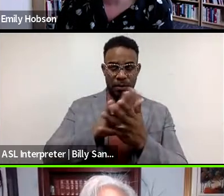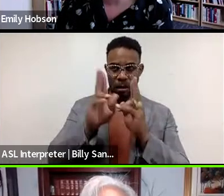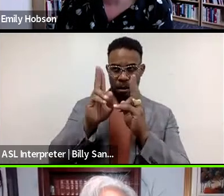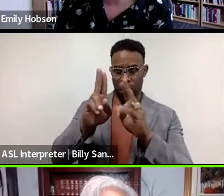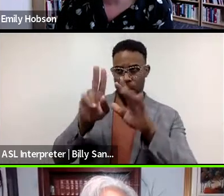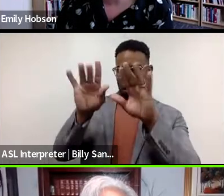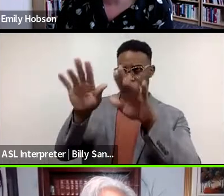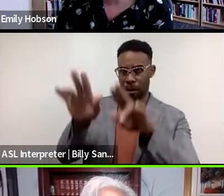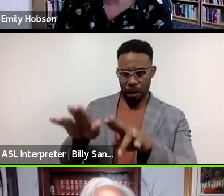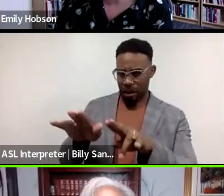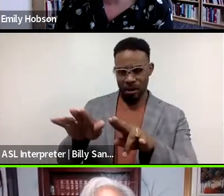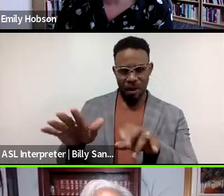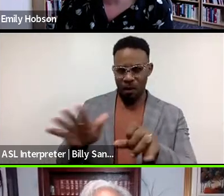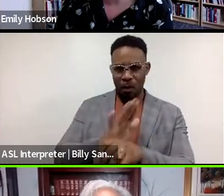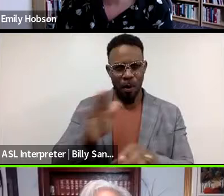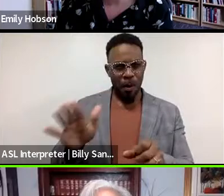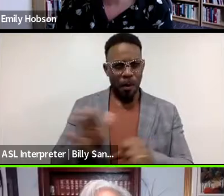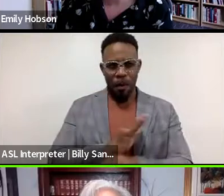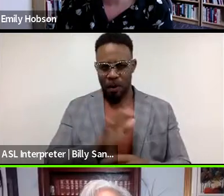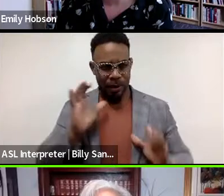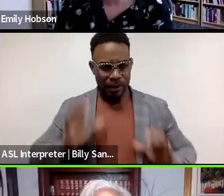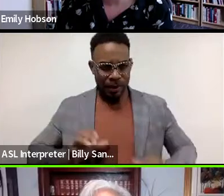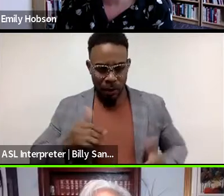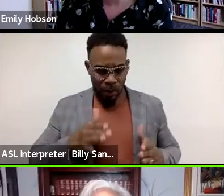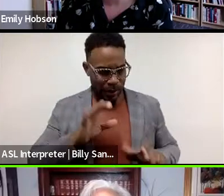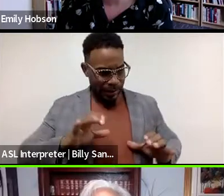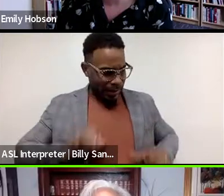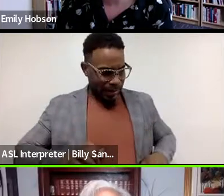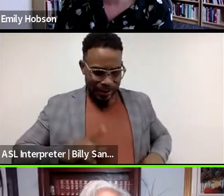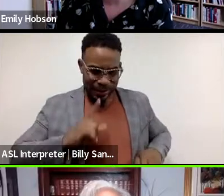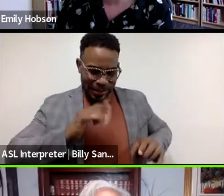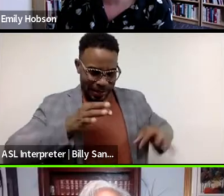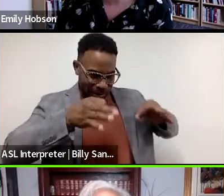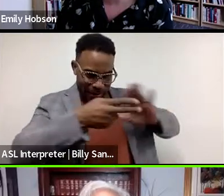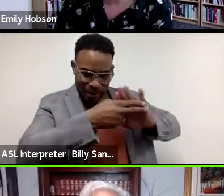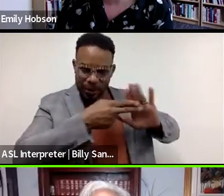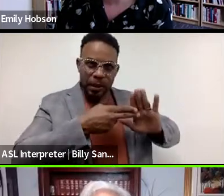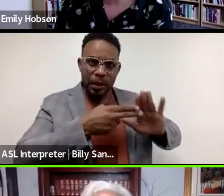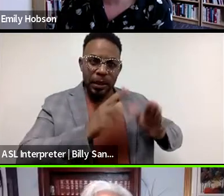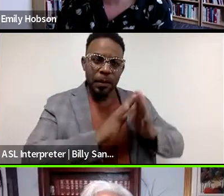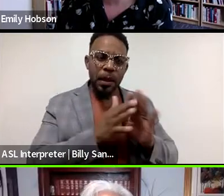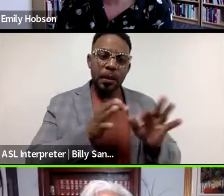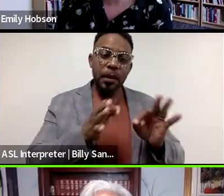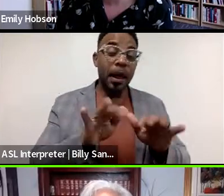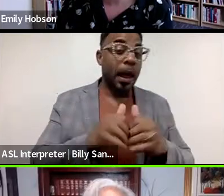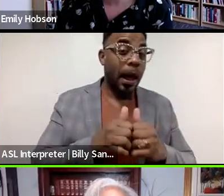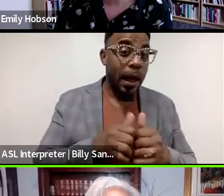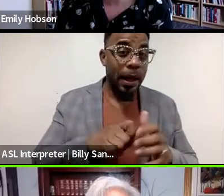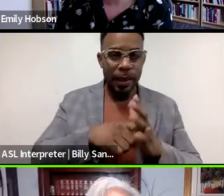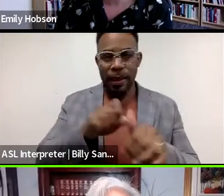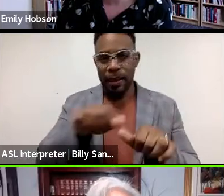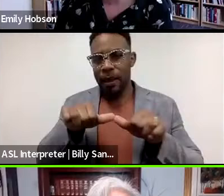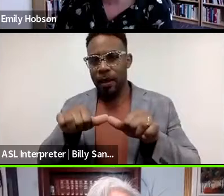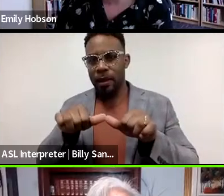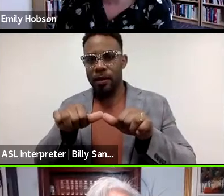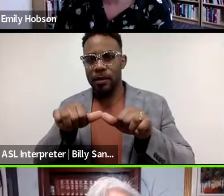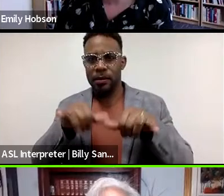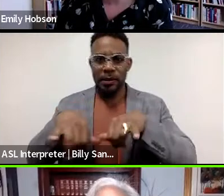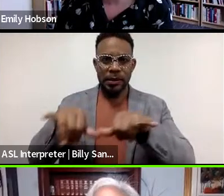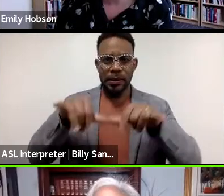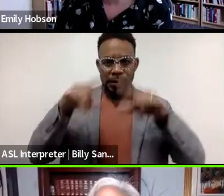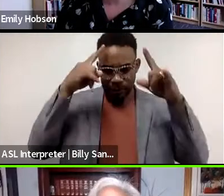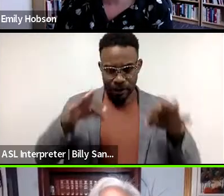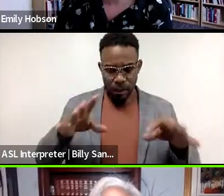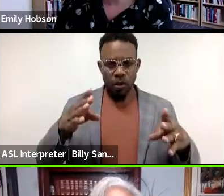of full-blown citizenship. It is the way that citizenship is defined. And it becomes defined in these key areas of stand your